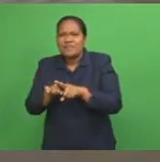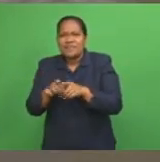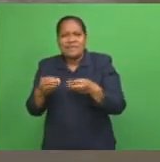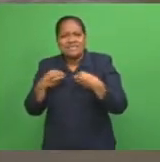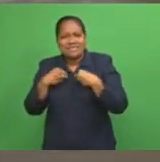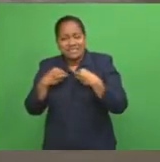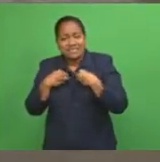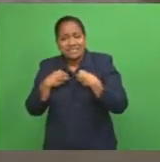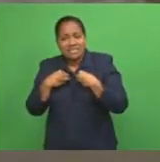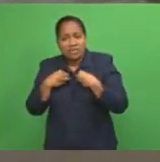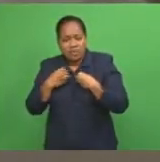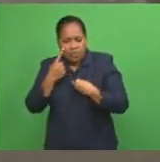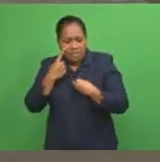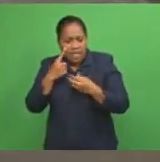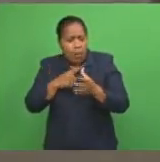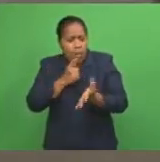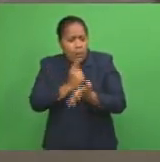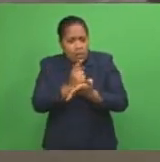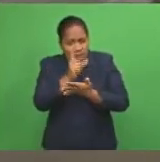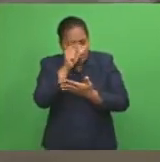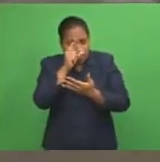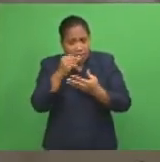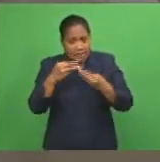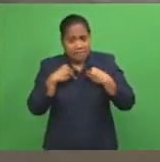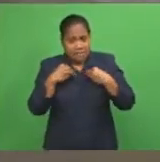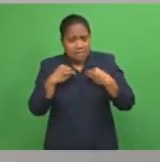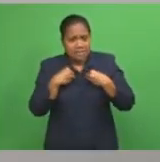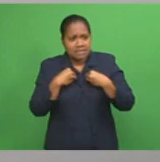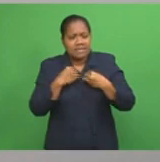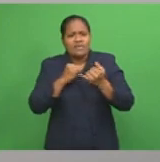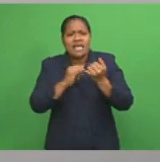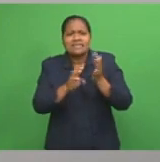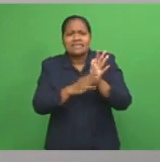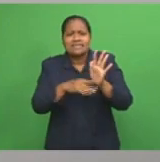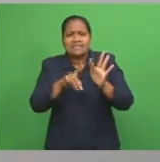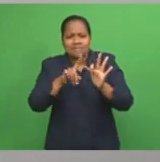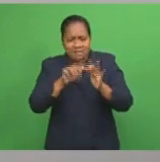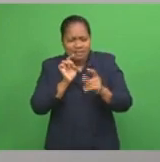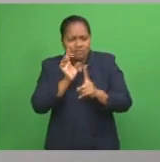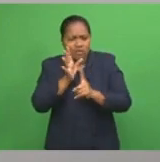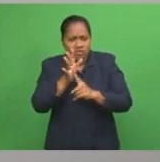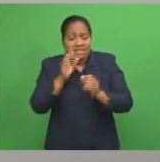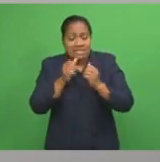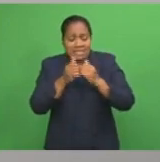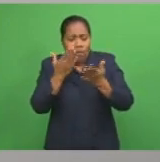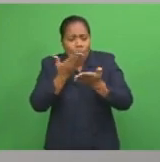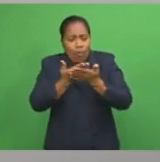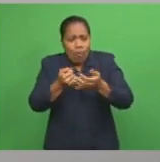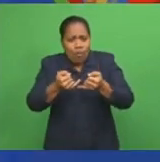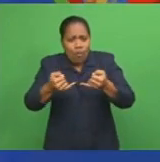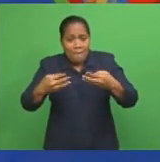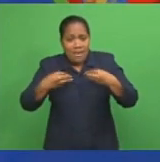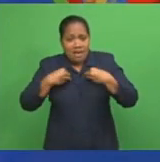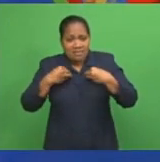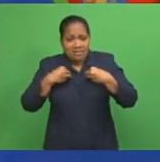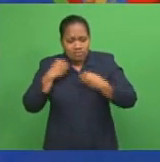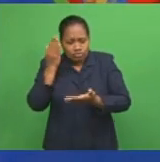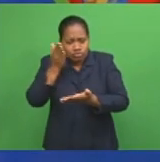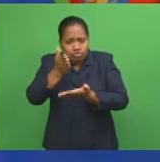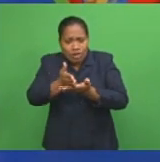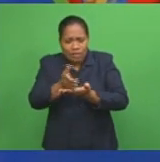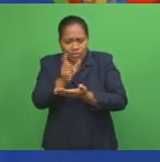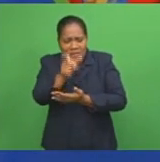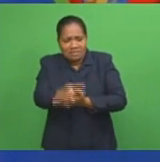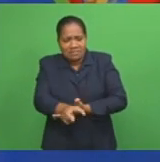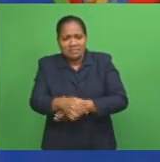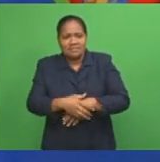where we're seeing a lot of Fijian businesses, SMEs especially, starting up online businesses and selling direct to consumer. We also see the